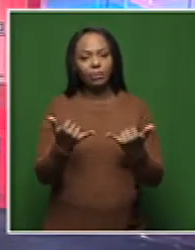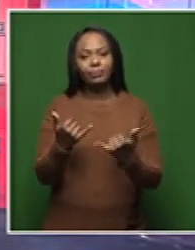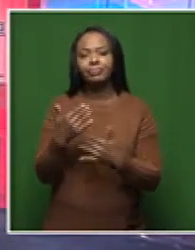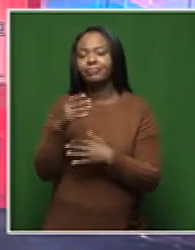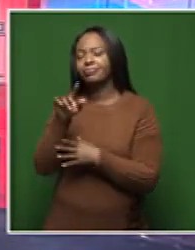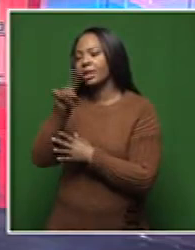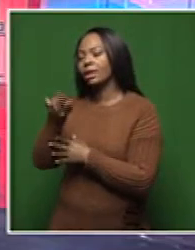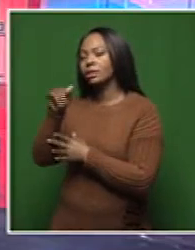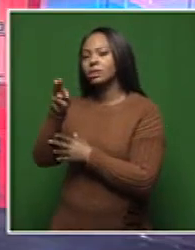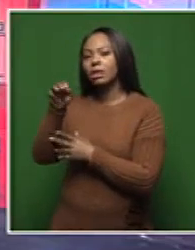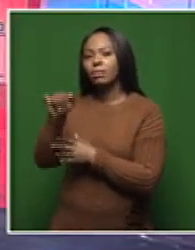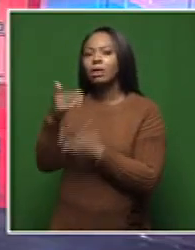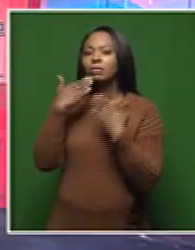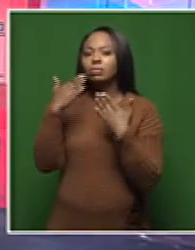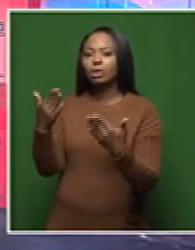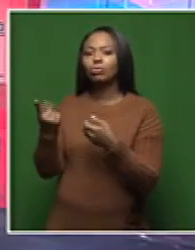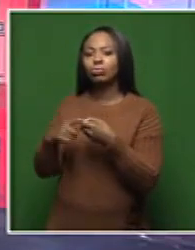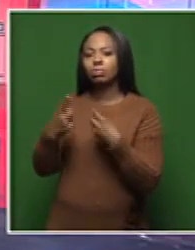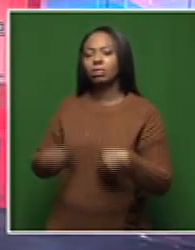thanks for joining us always.